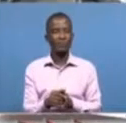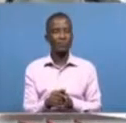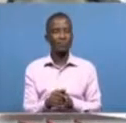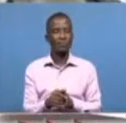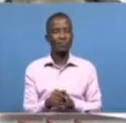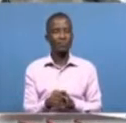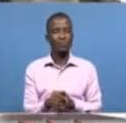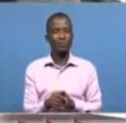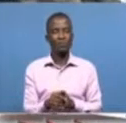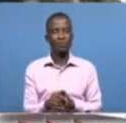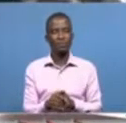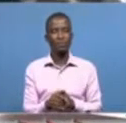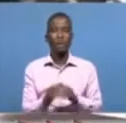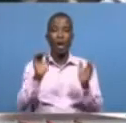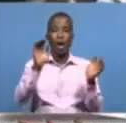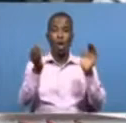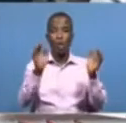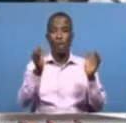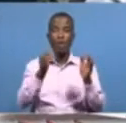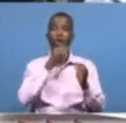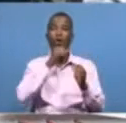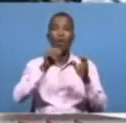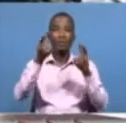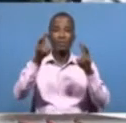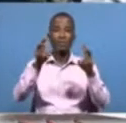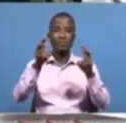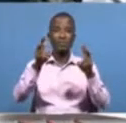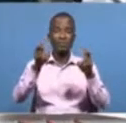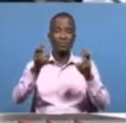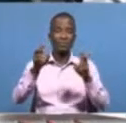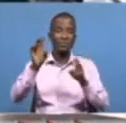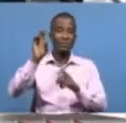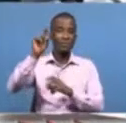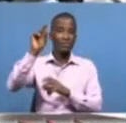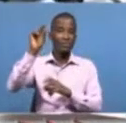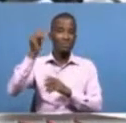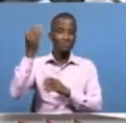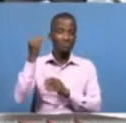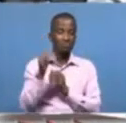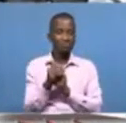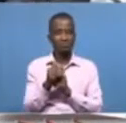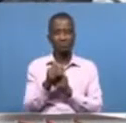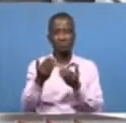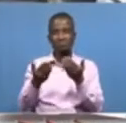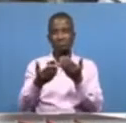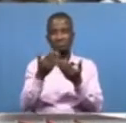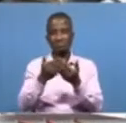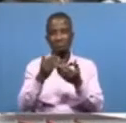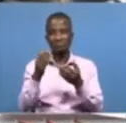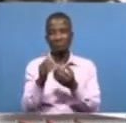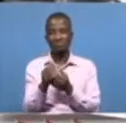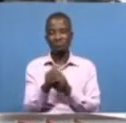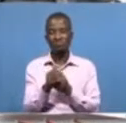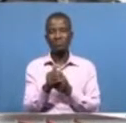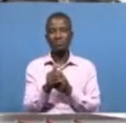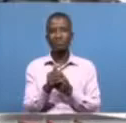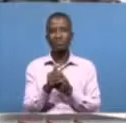Limited versus National Investment Bank. Lords, it's civil motion number